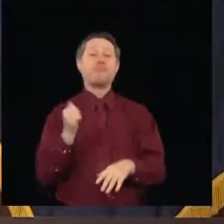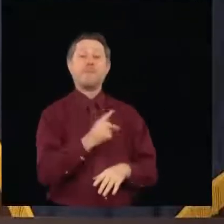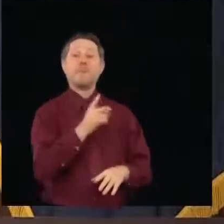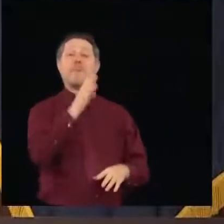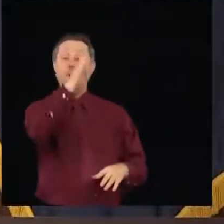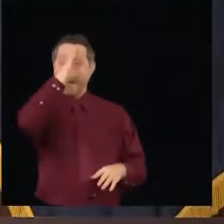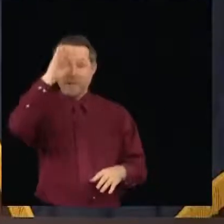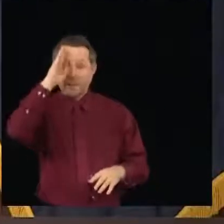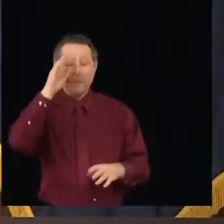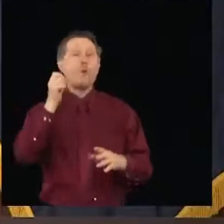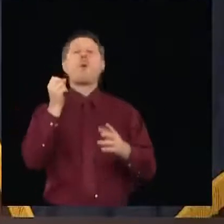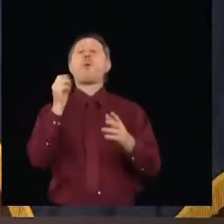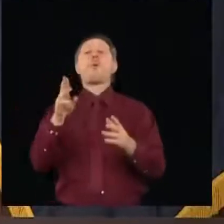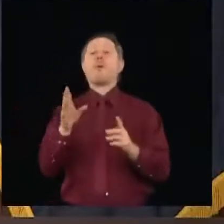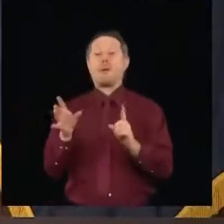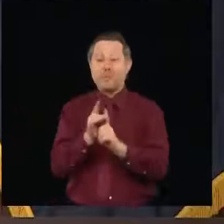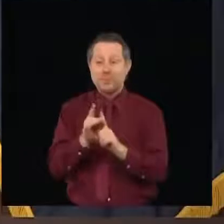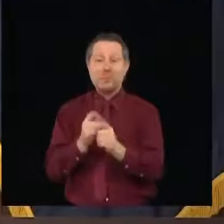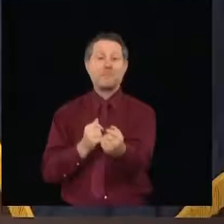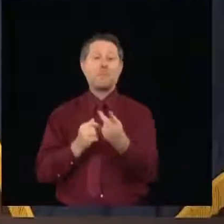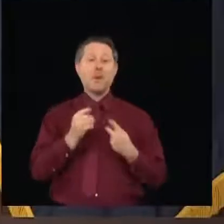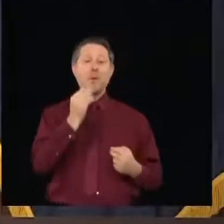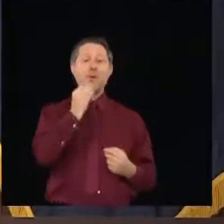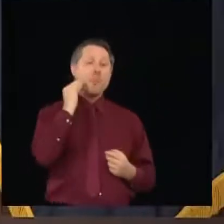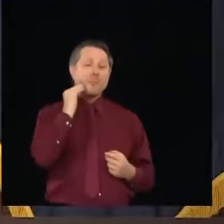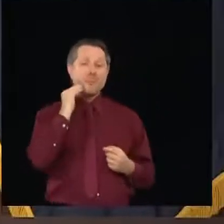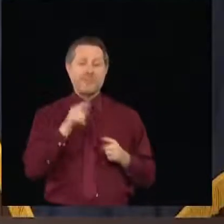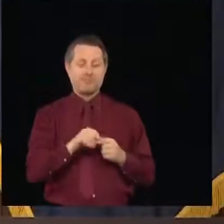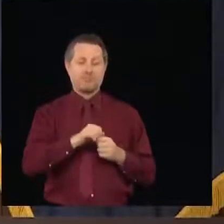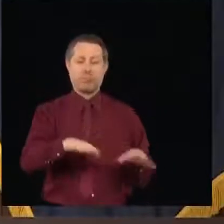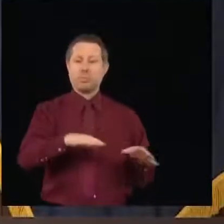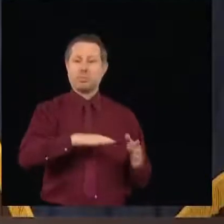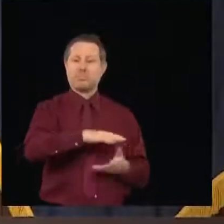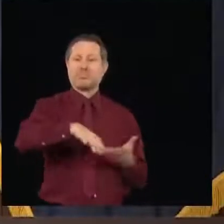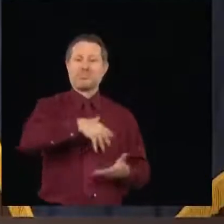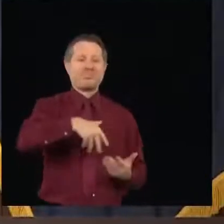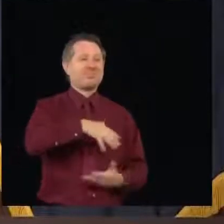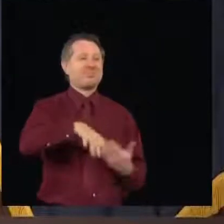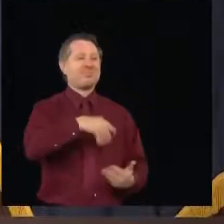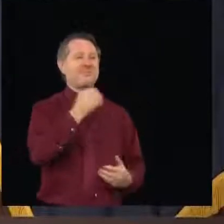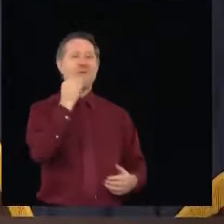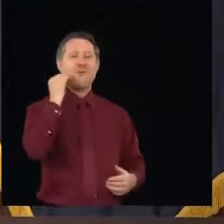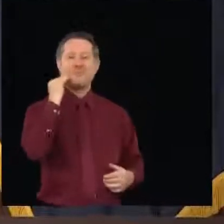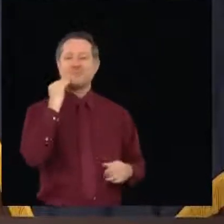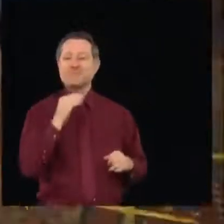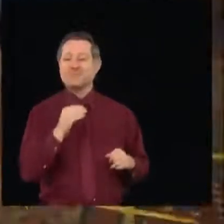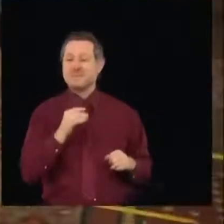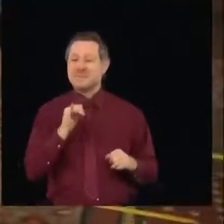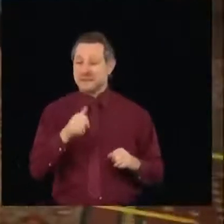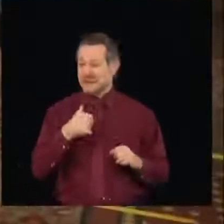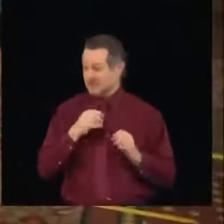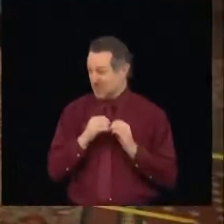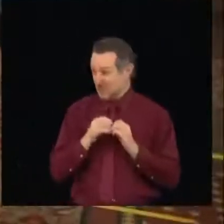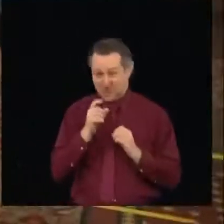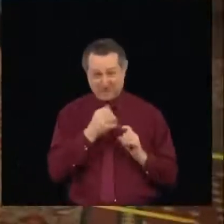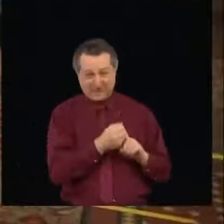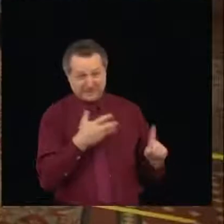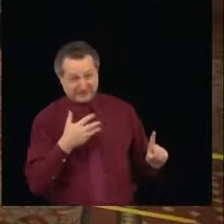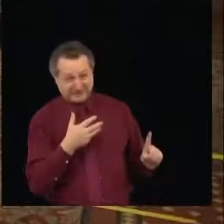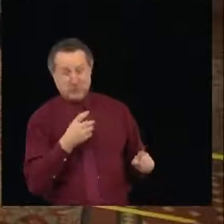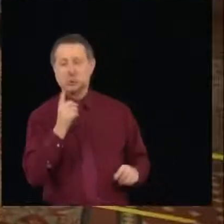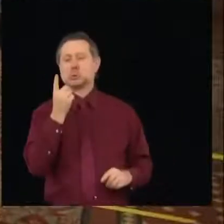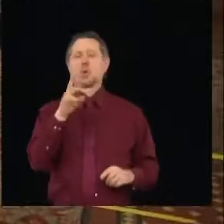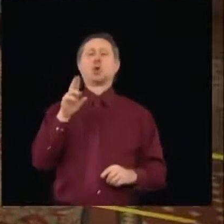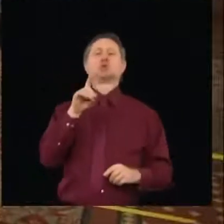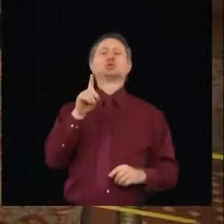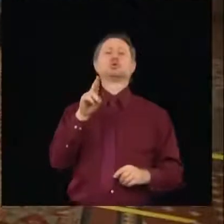got infected, went home, and infected the other people at home. Did we have anything other than that? I would just add that this we will learn a lot